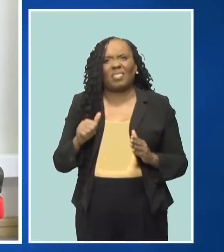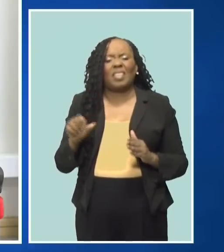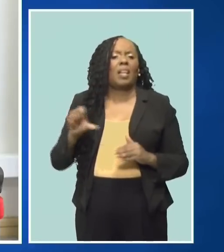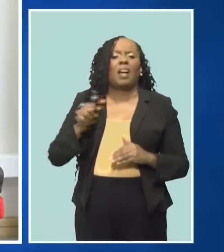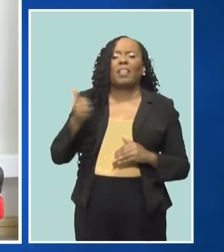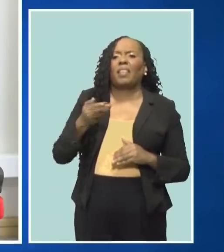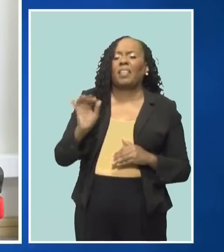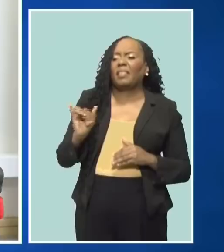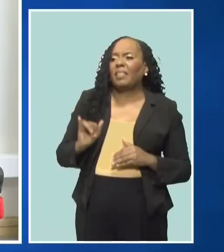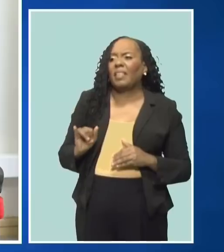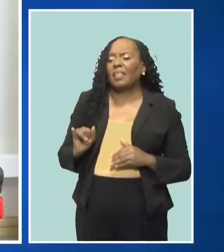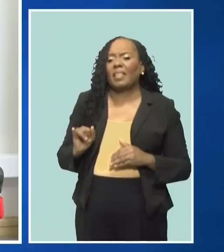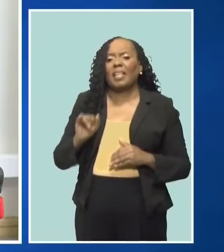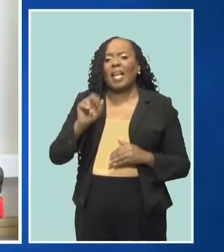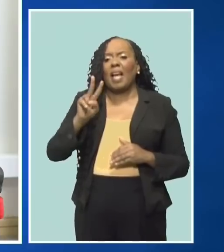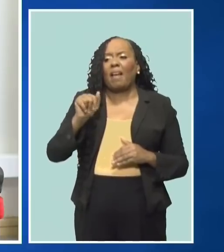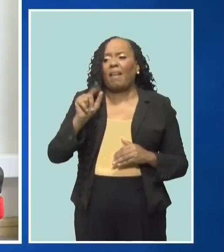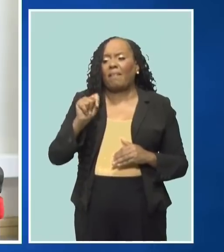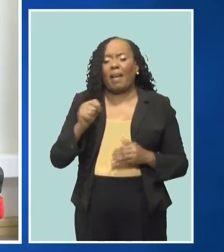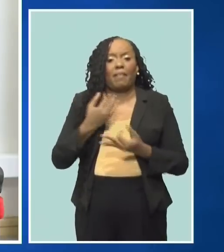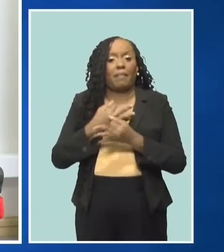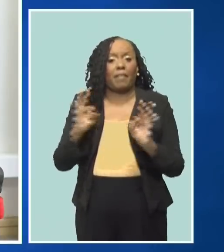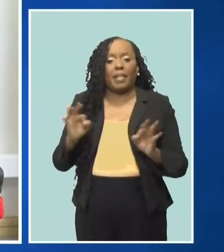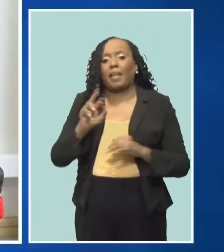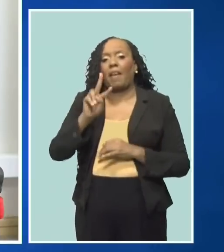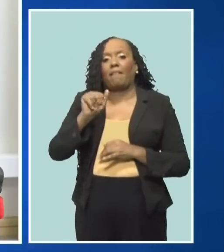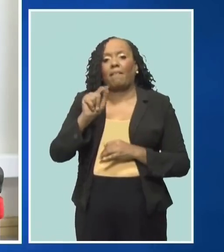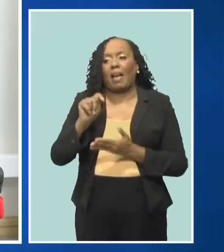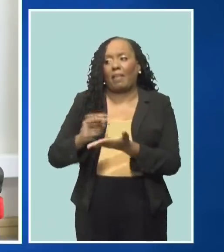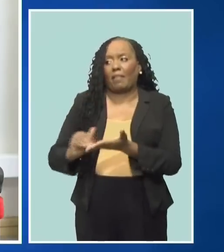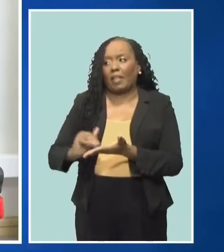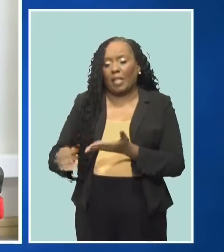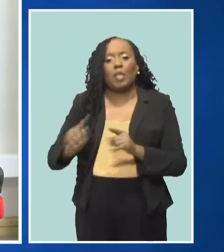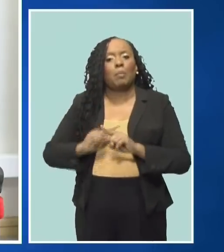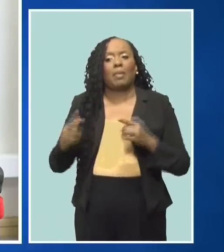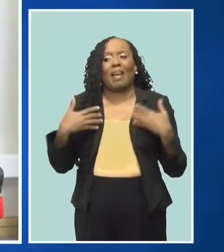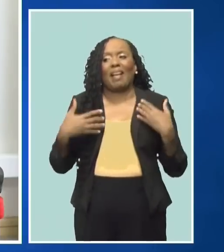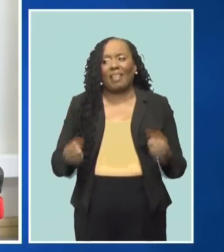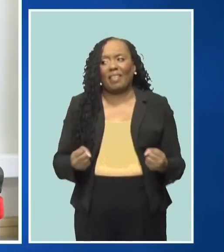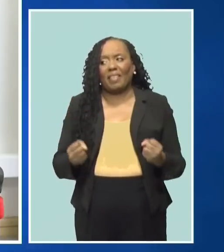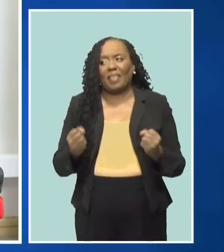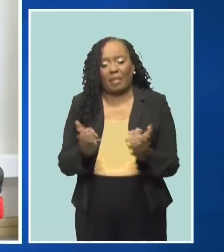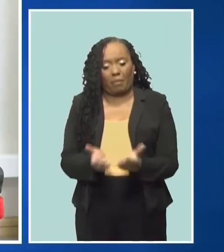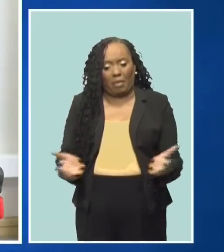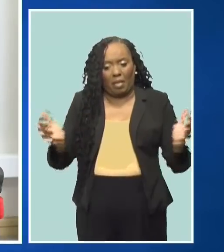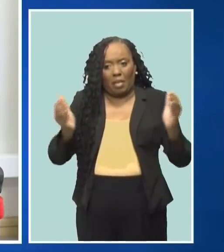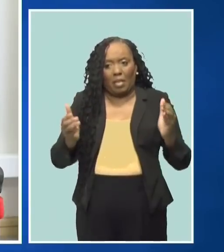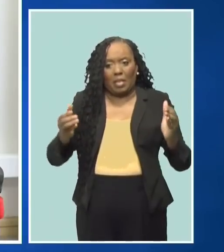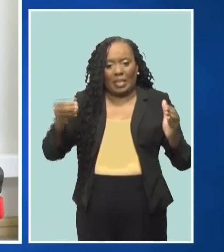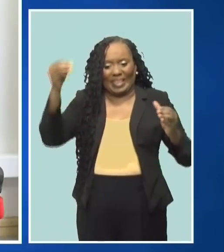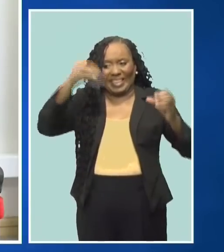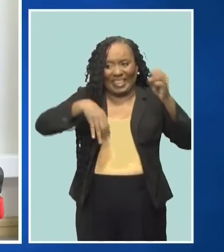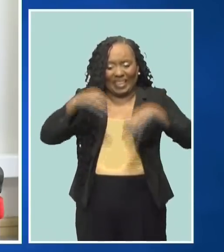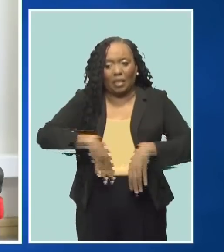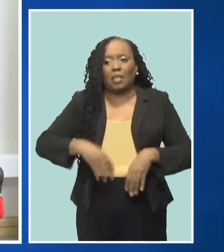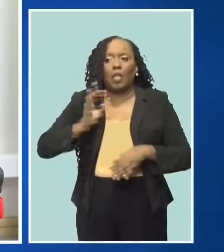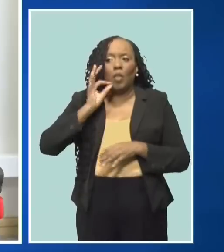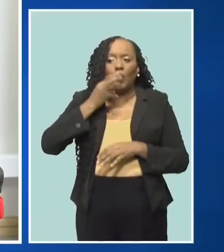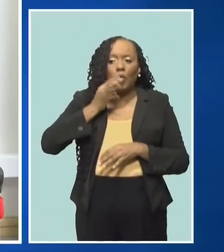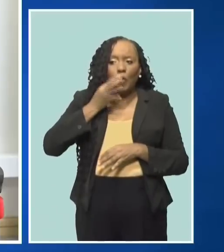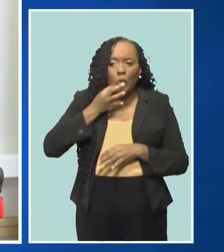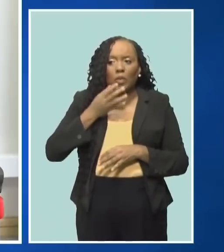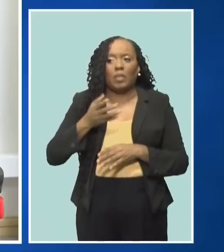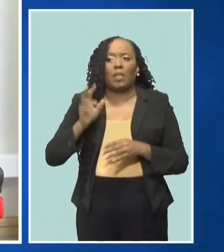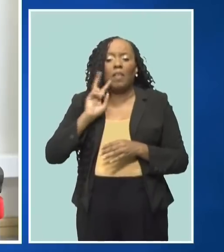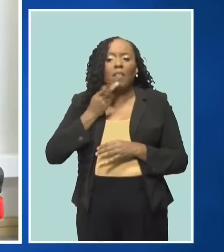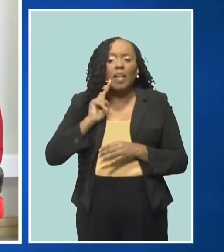basket that has some items in it otherwise, but we're talking about a healthy basket that will contain those fruits and vegetables and those